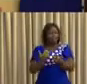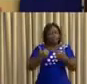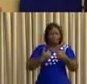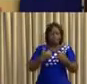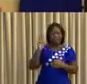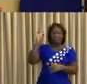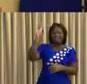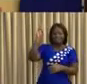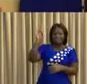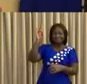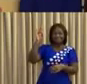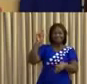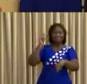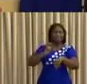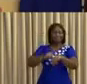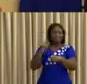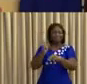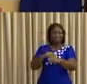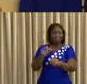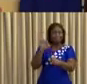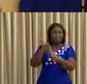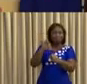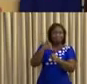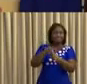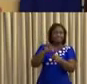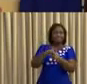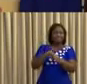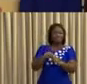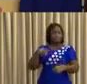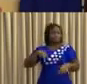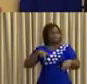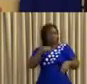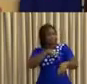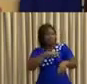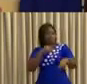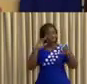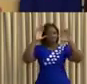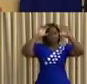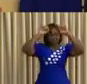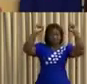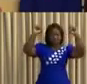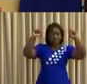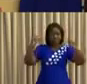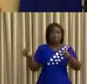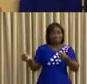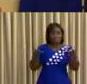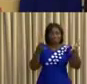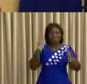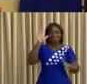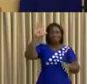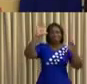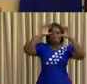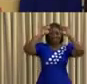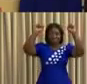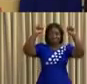7 consecutive presidential and parliamentary elections, which has given us 5 presidents in